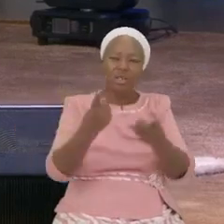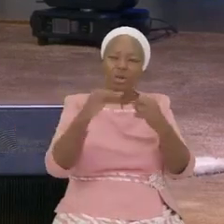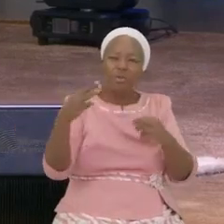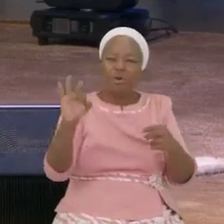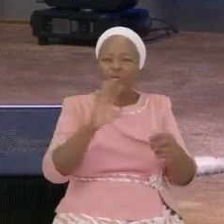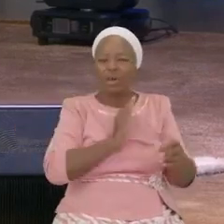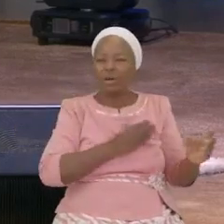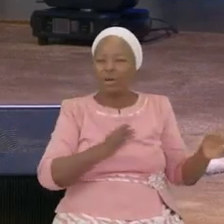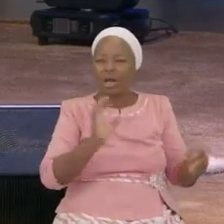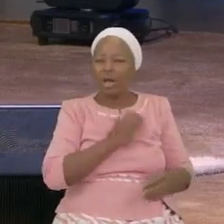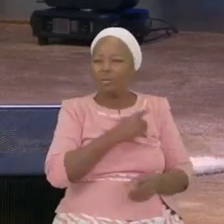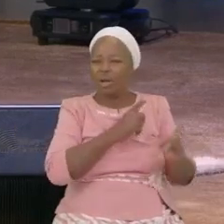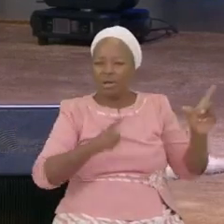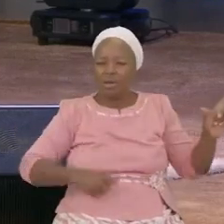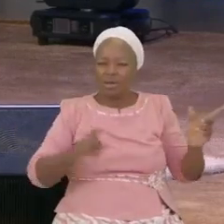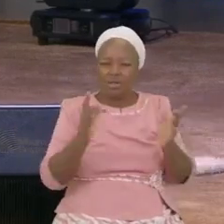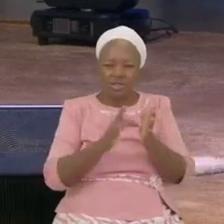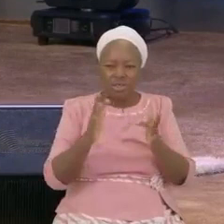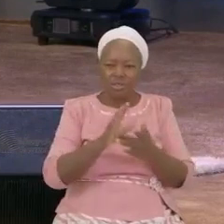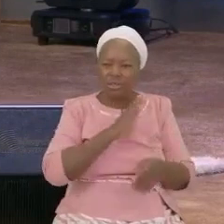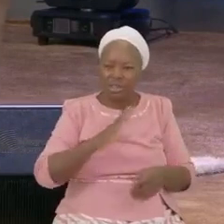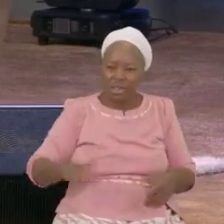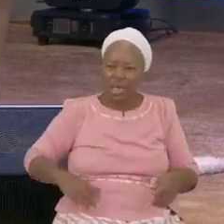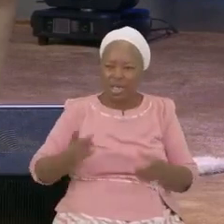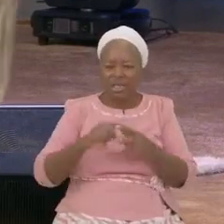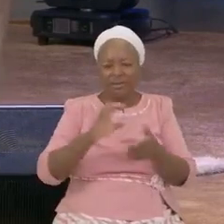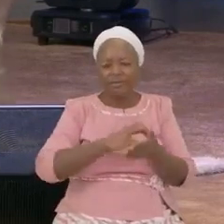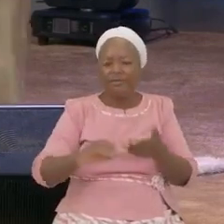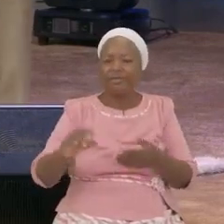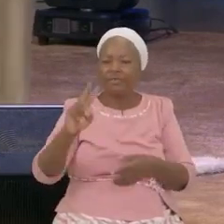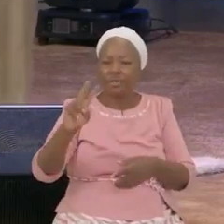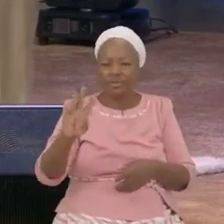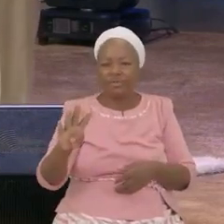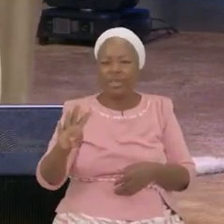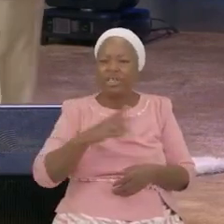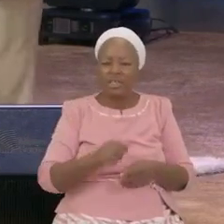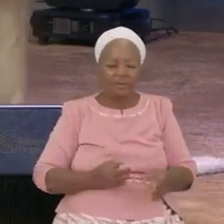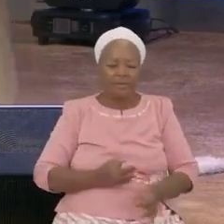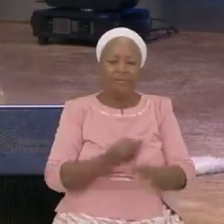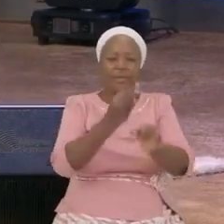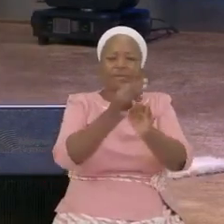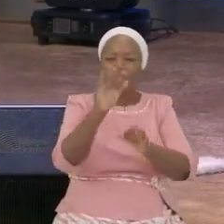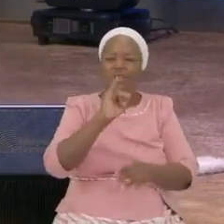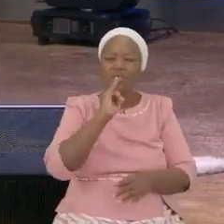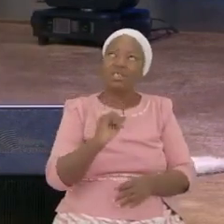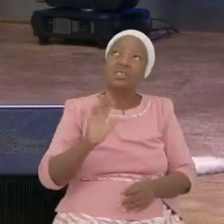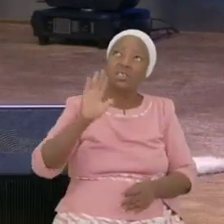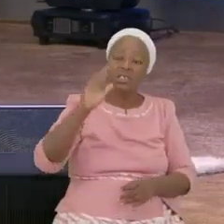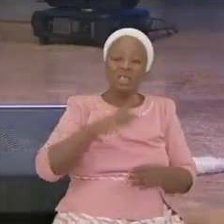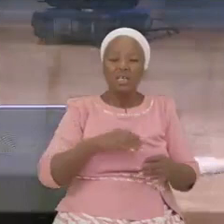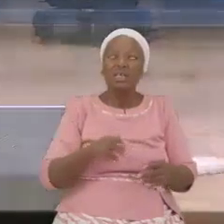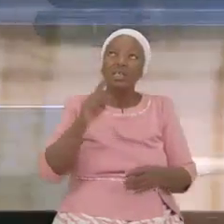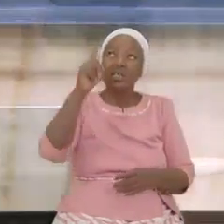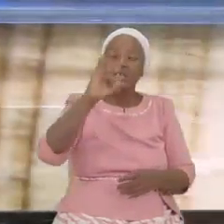Lord Jesus Christ. And then in verse 24, it said, faithful is he. He is faithful to